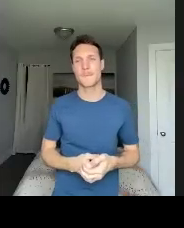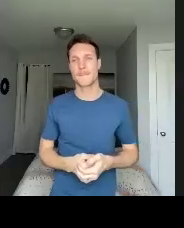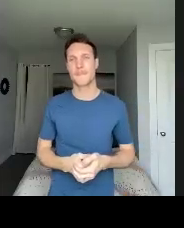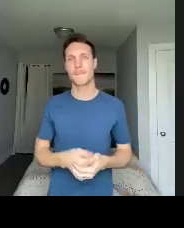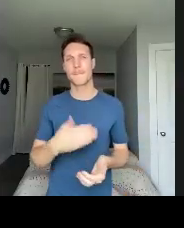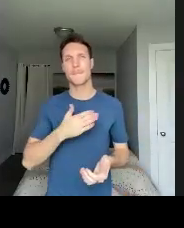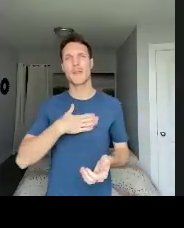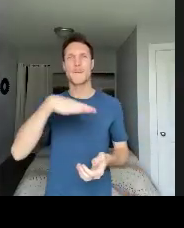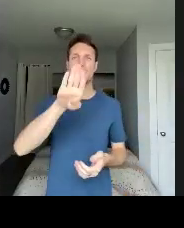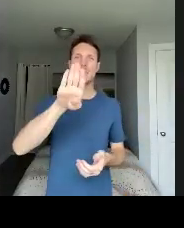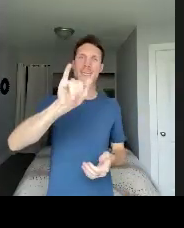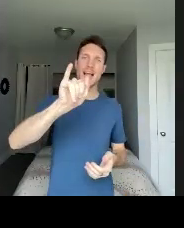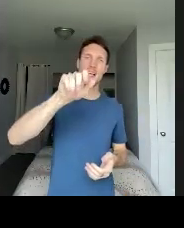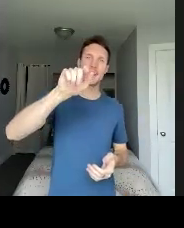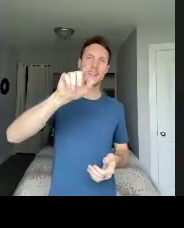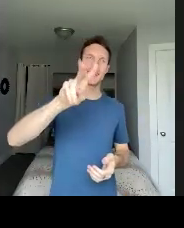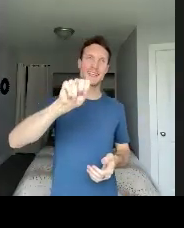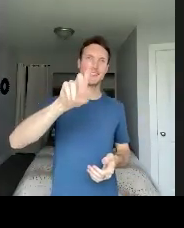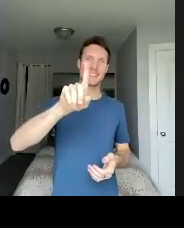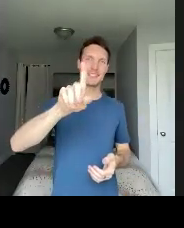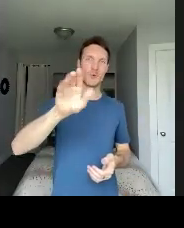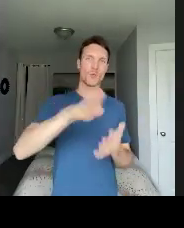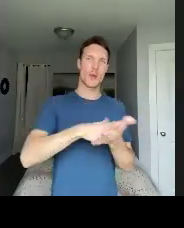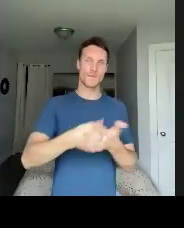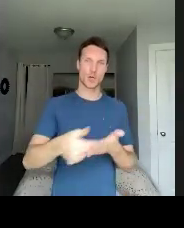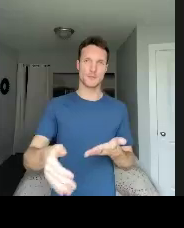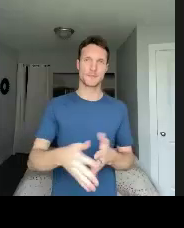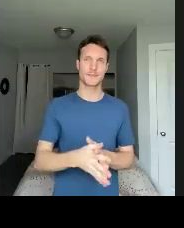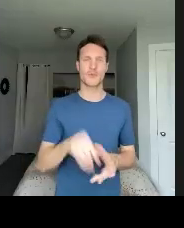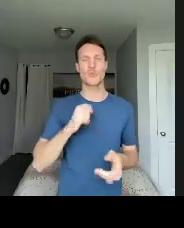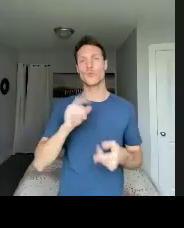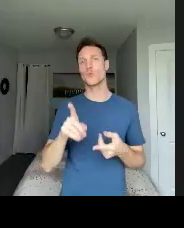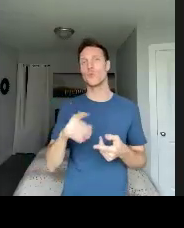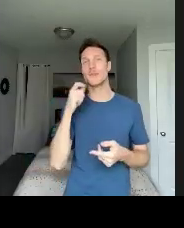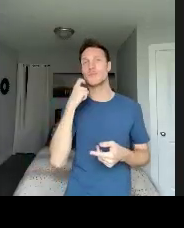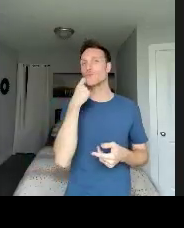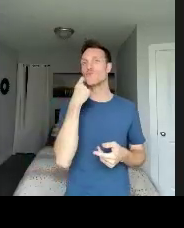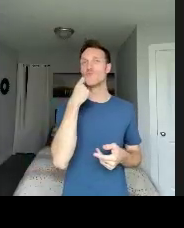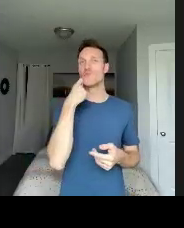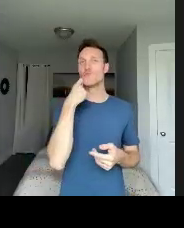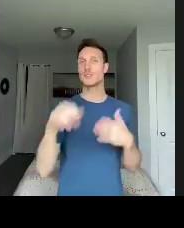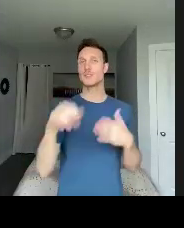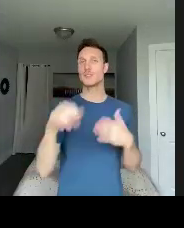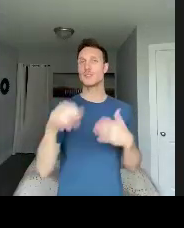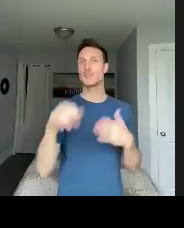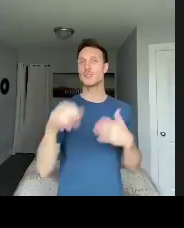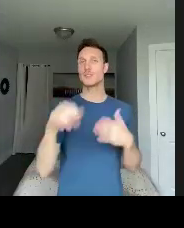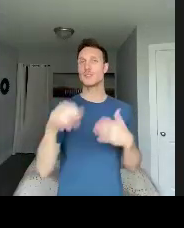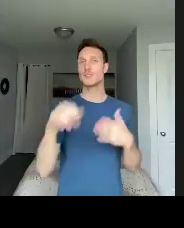IDD waivers, we have recently renewed. We are still in conversations with CMS, but those have been